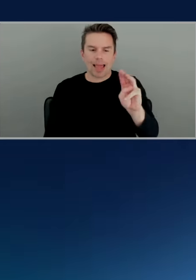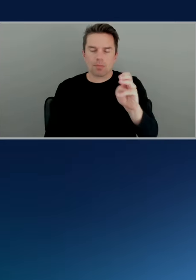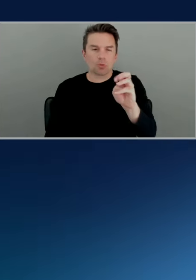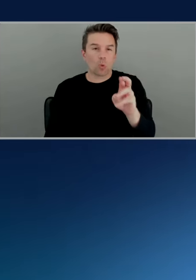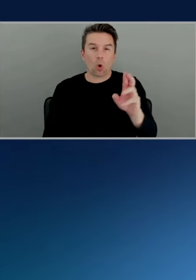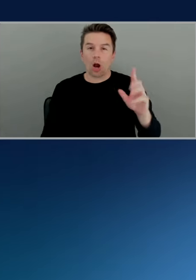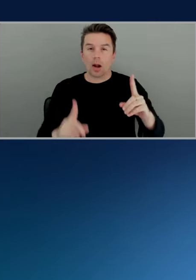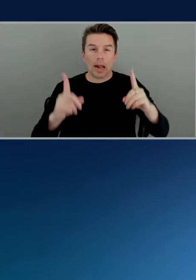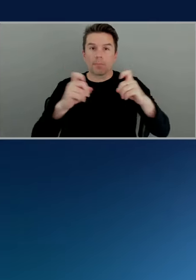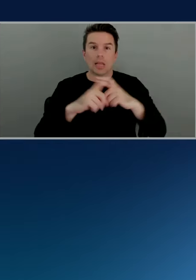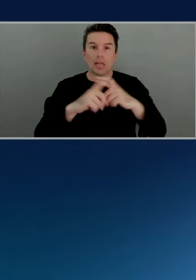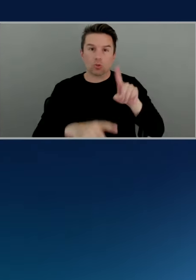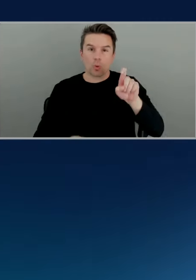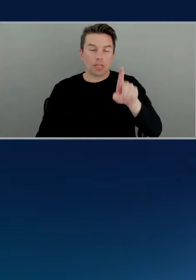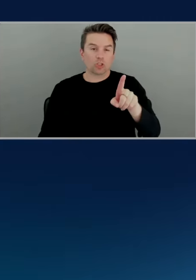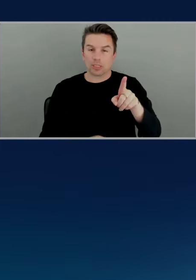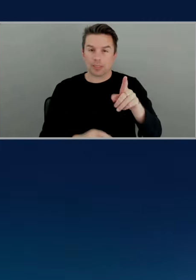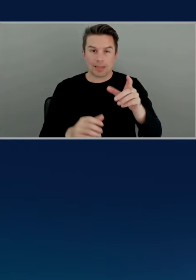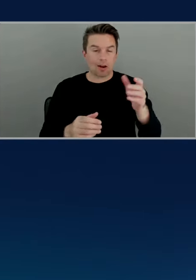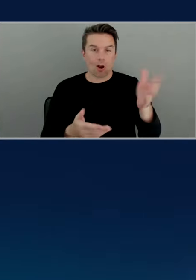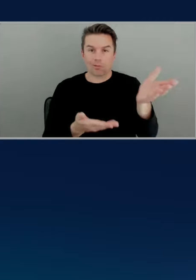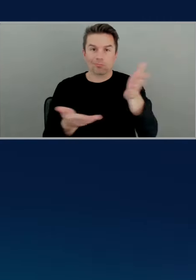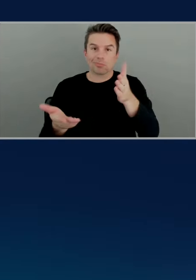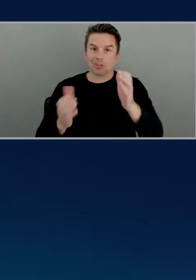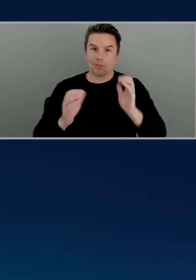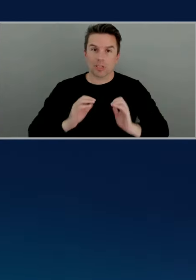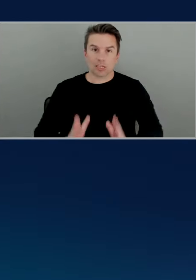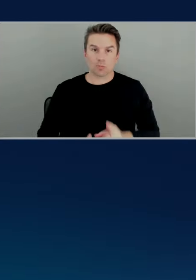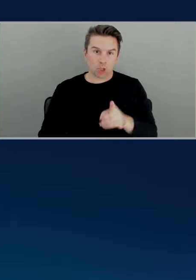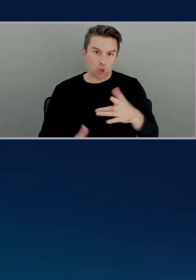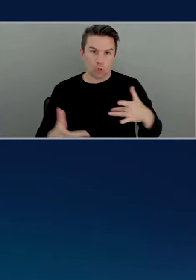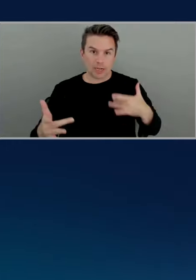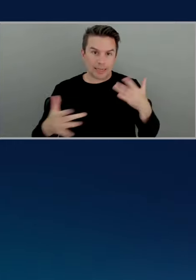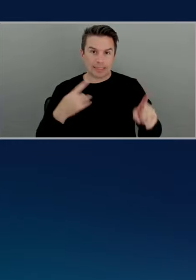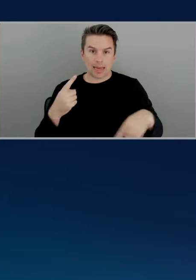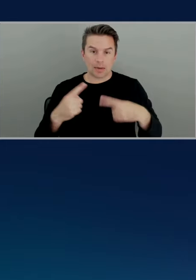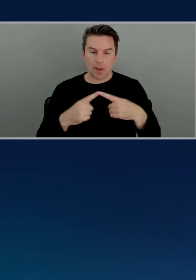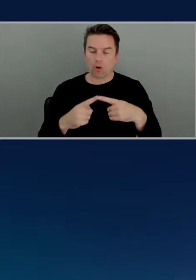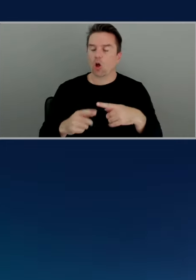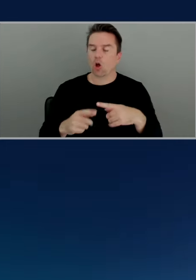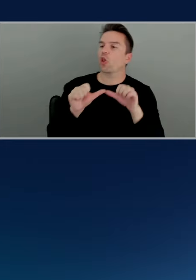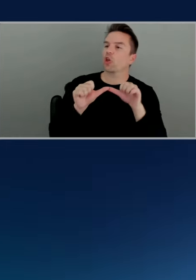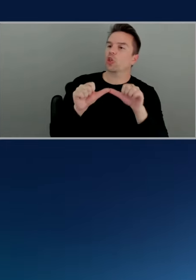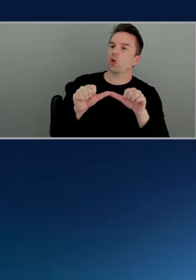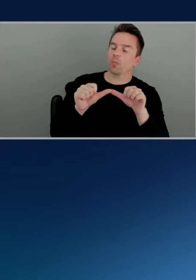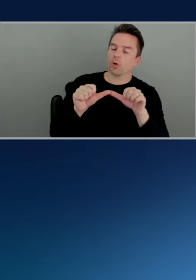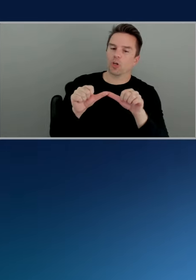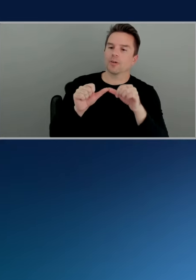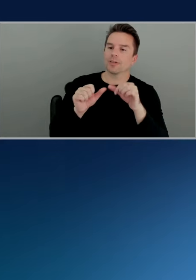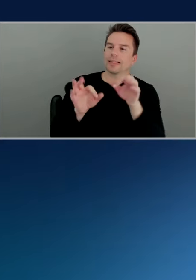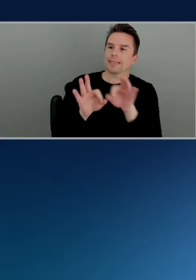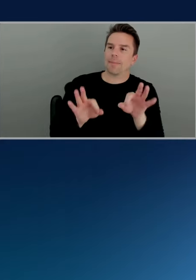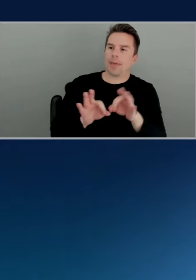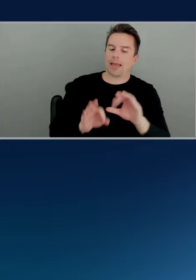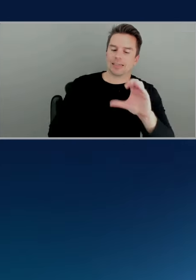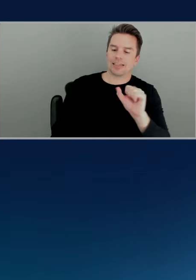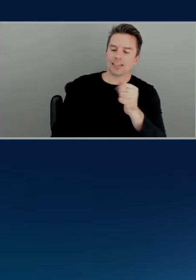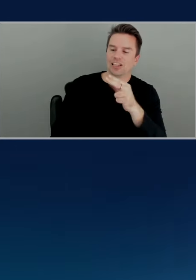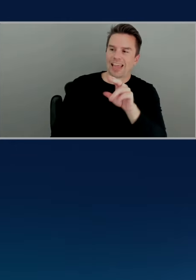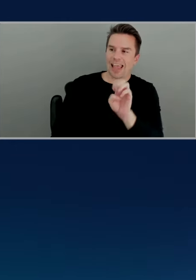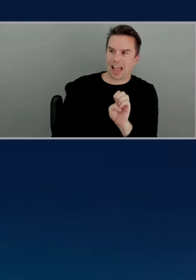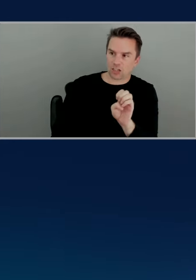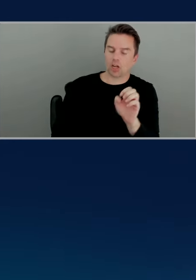bases that are coming into customers that you're excited about? So the durable semantic caching. Actually, I've seen quite a few use cases in terms of,